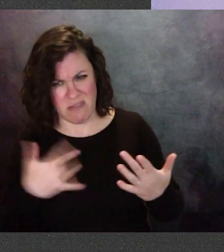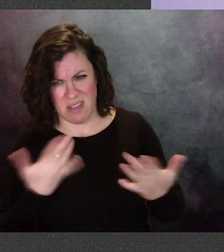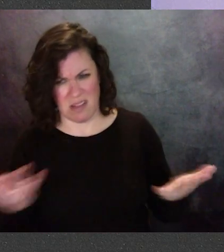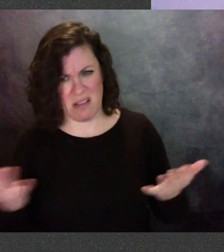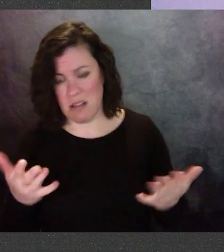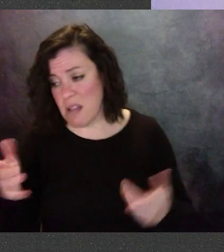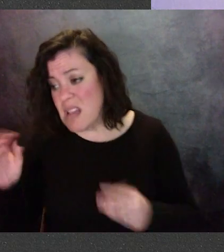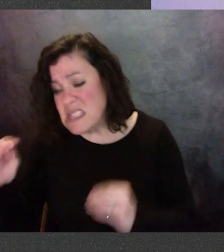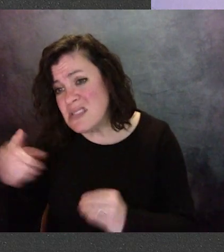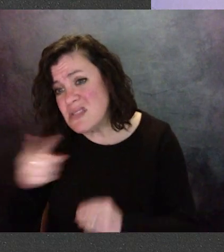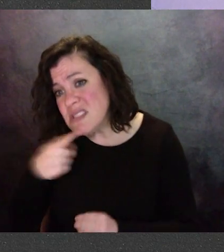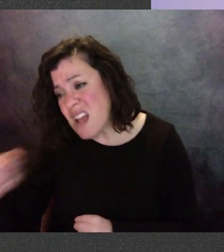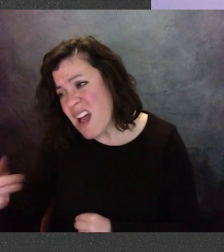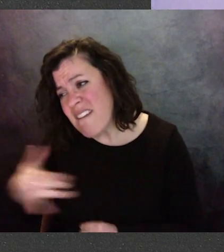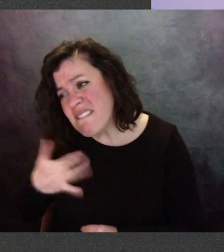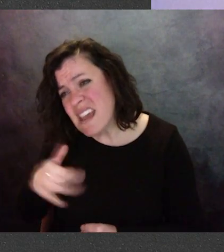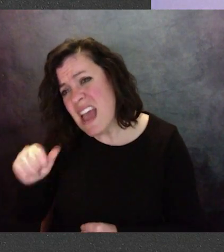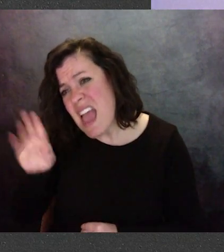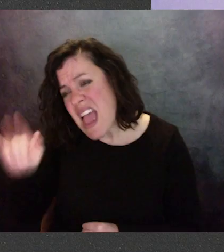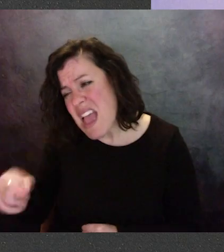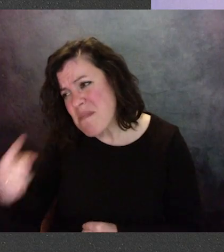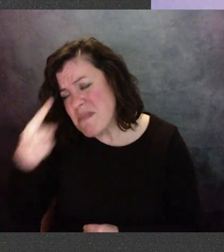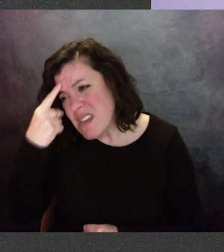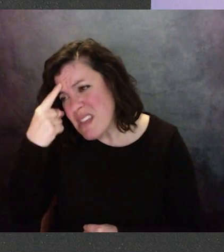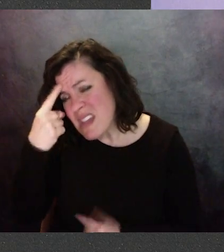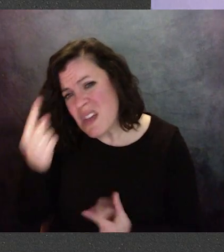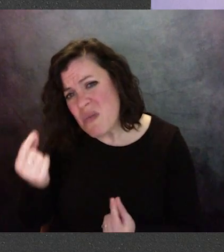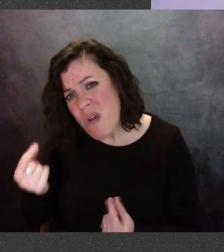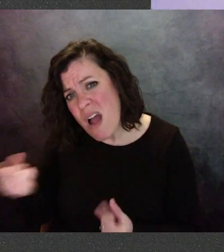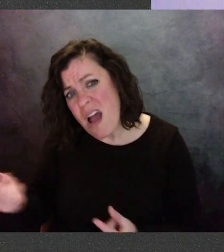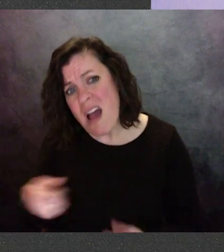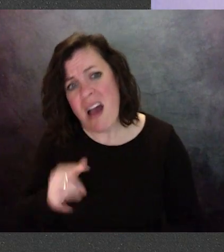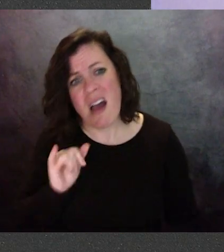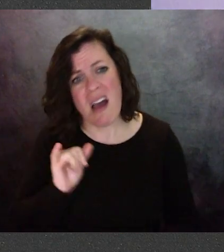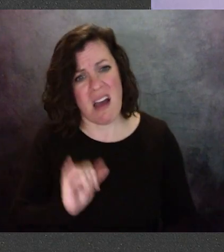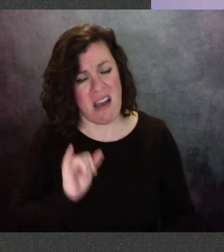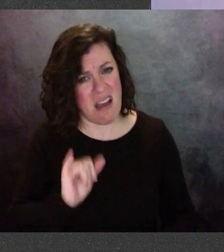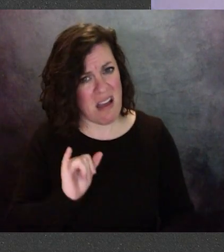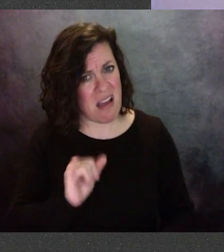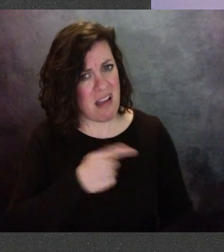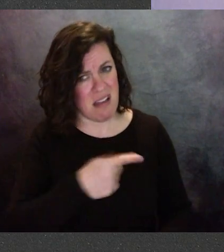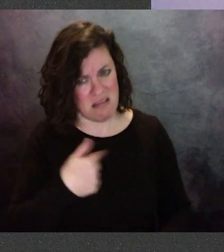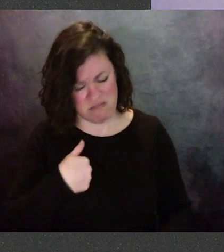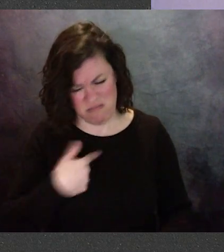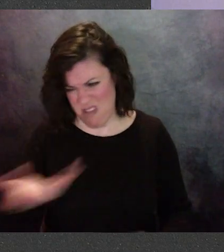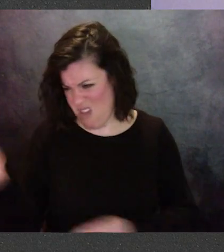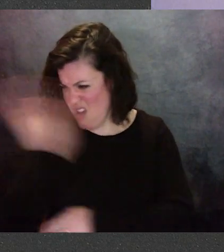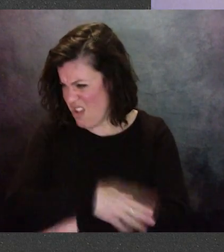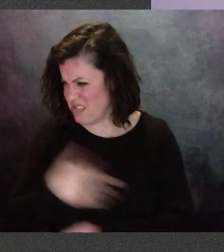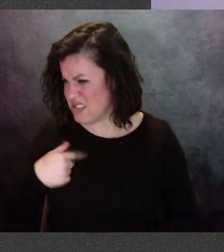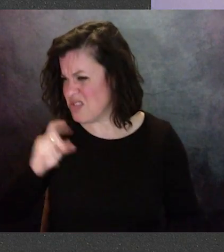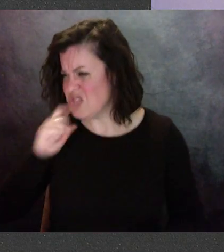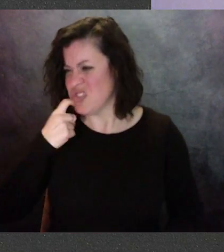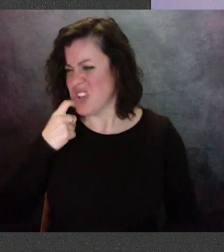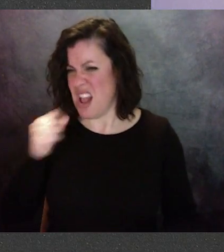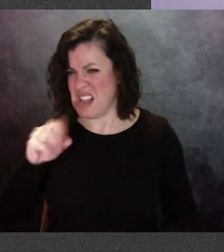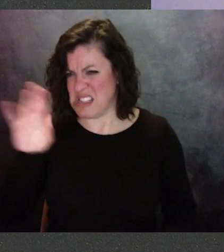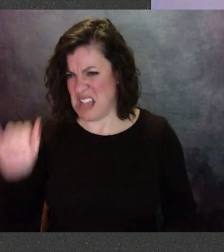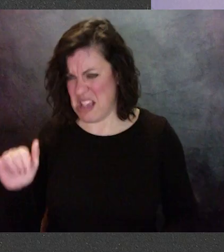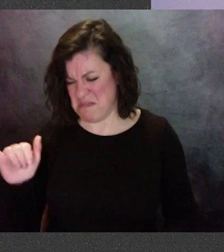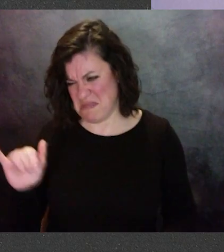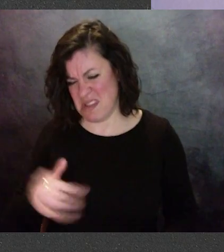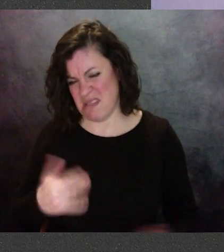I was feeling jealous. My teacher listened. She